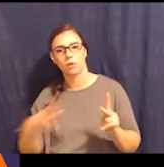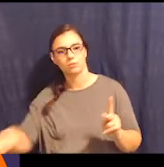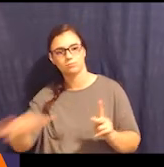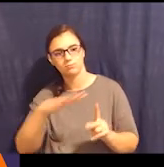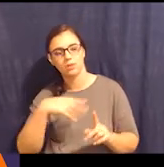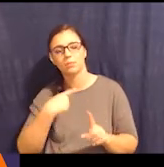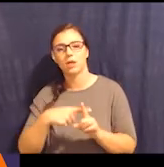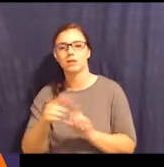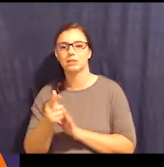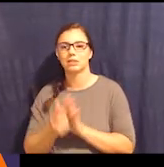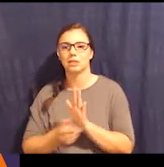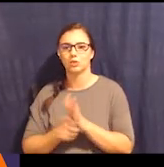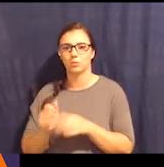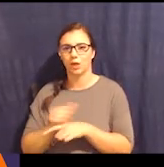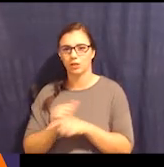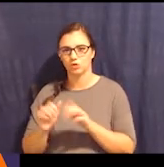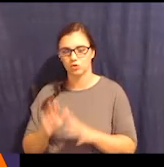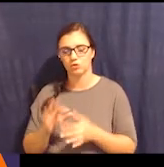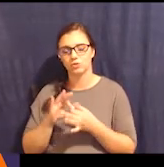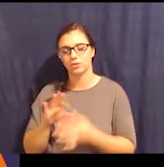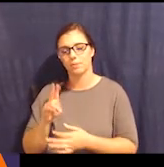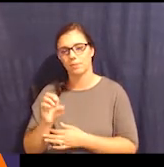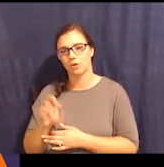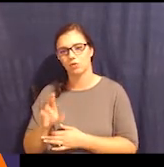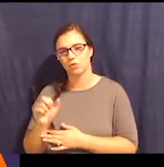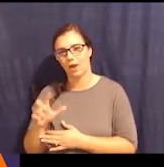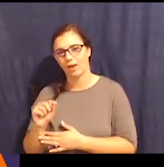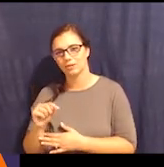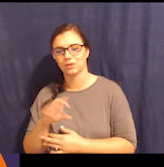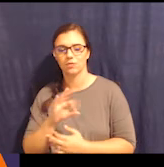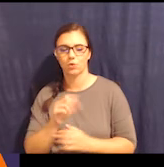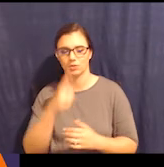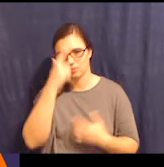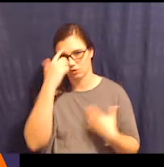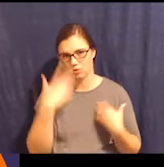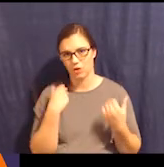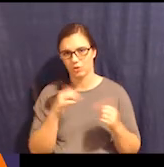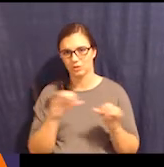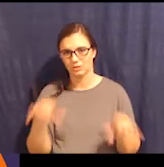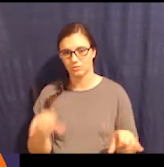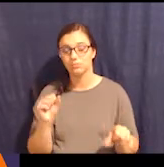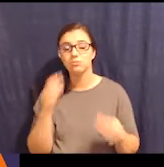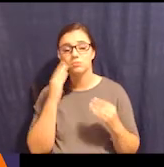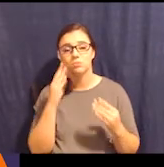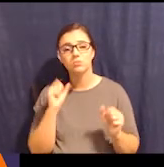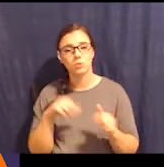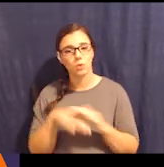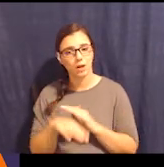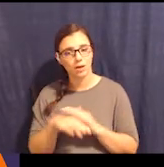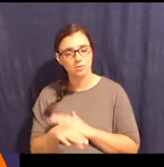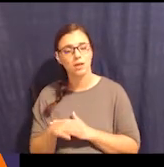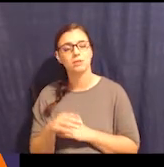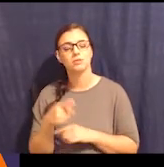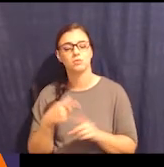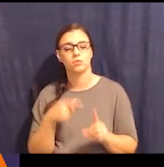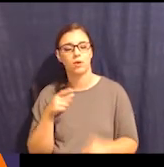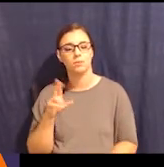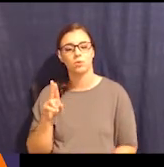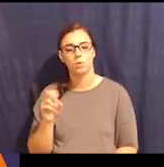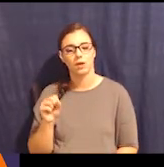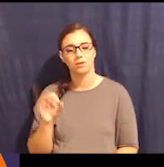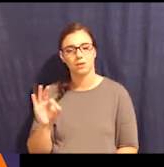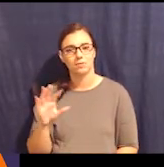system. You can access this information and resources from the USF website at